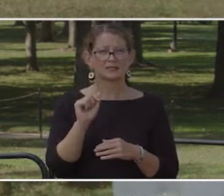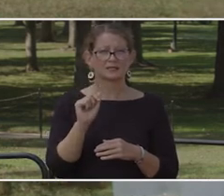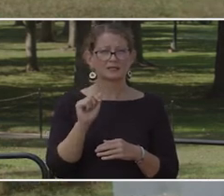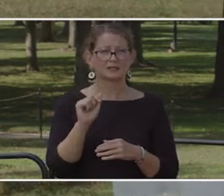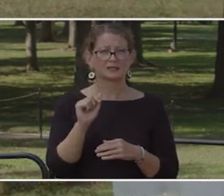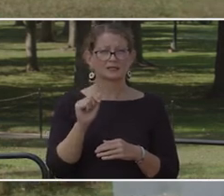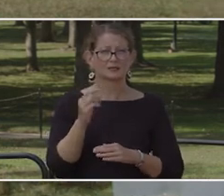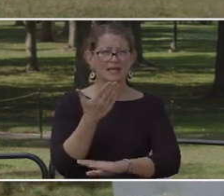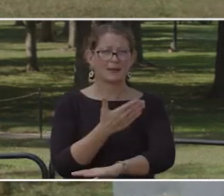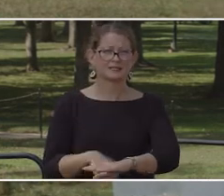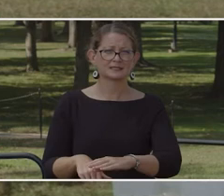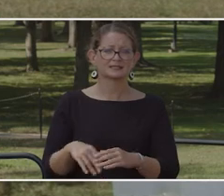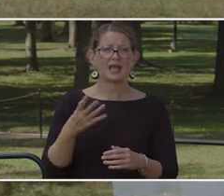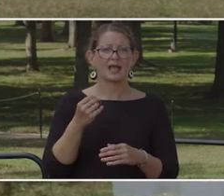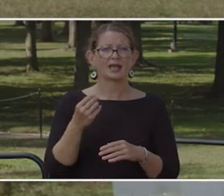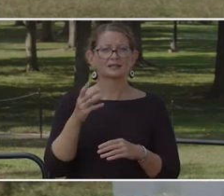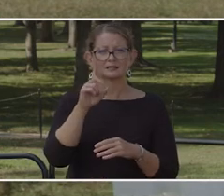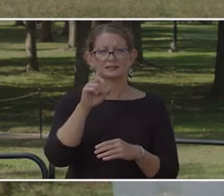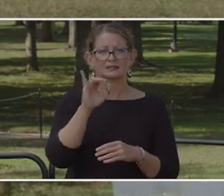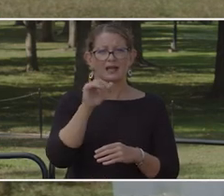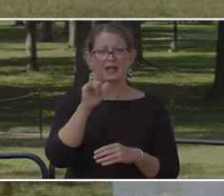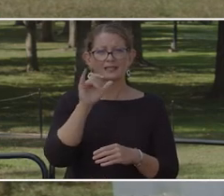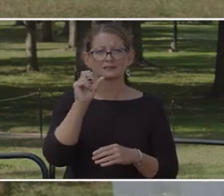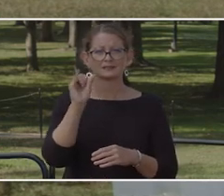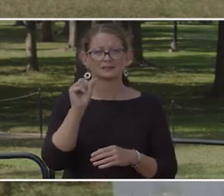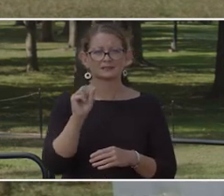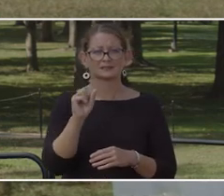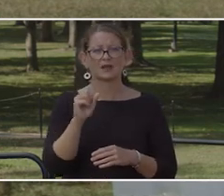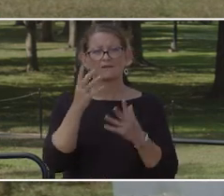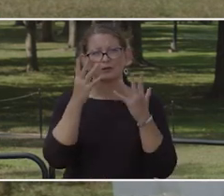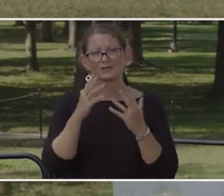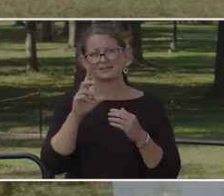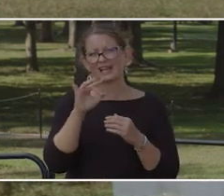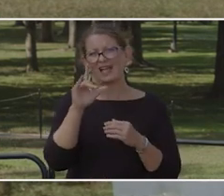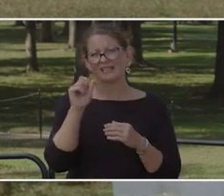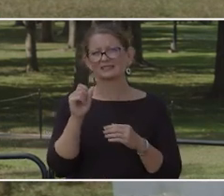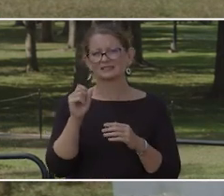an amputee and on dialysis, and unfortunately he passed on the dialysis machine,